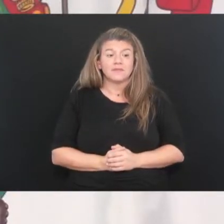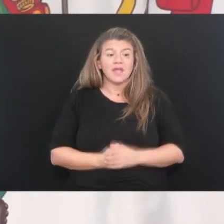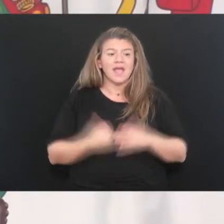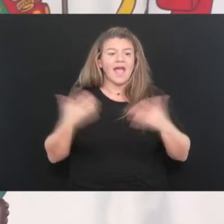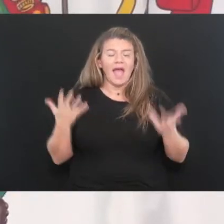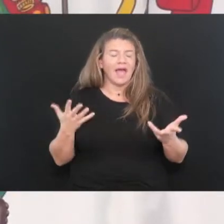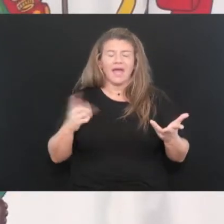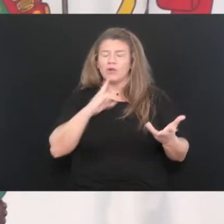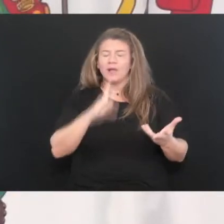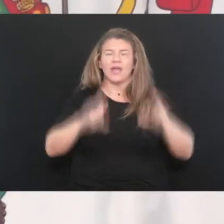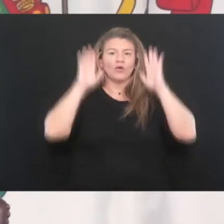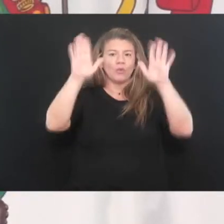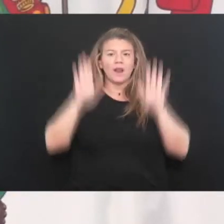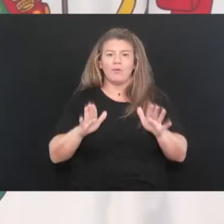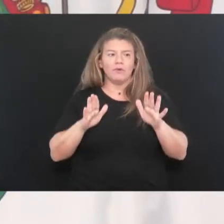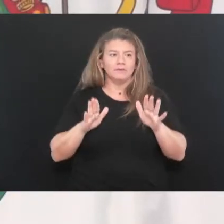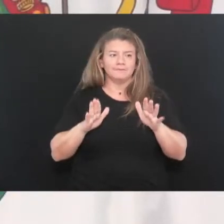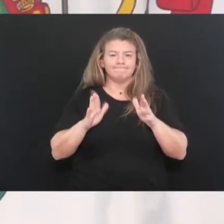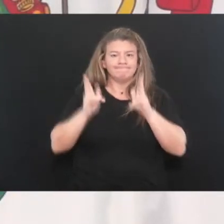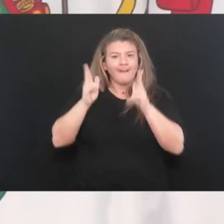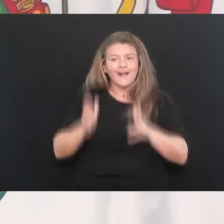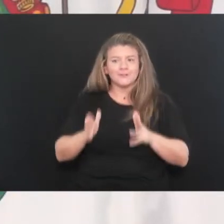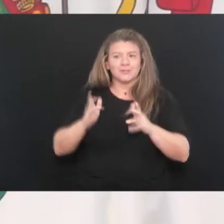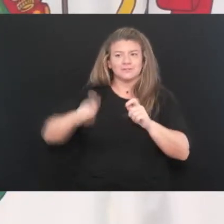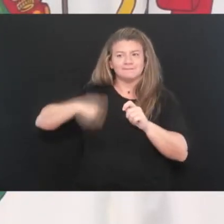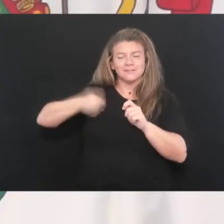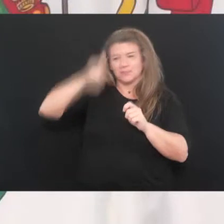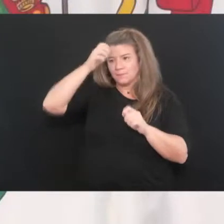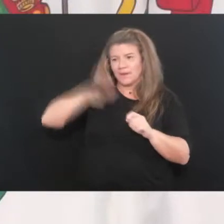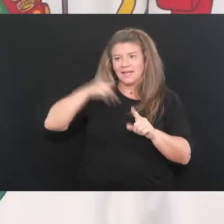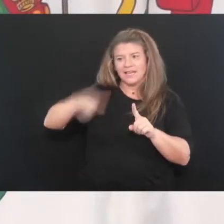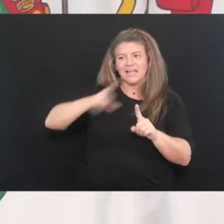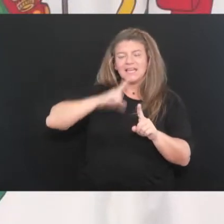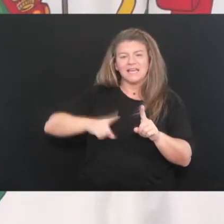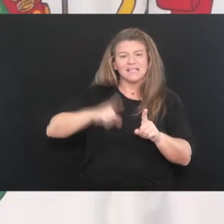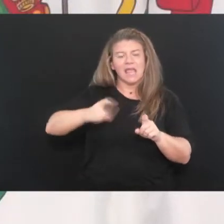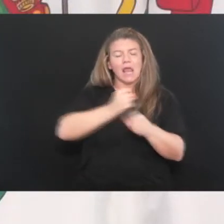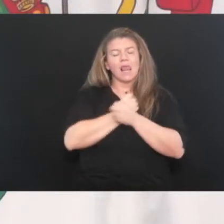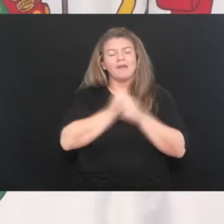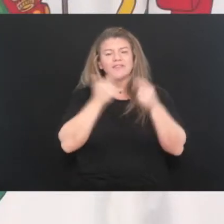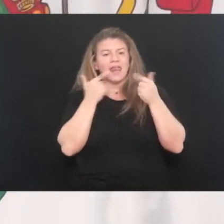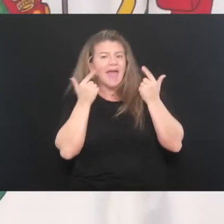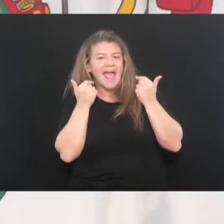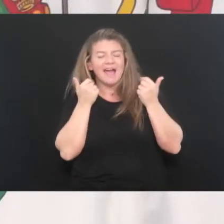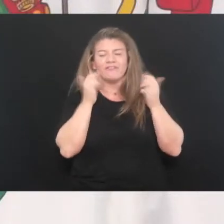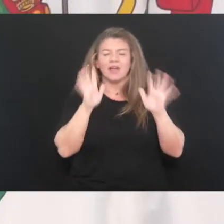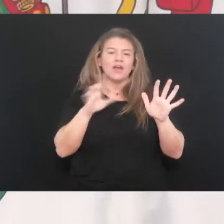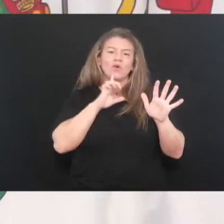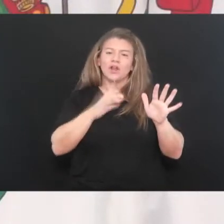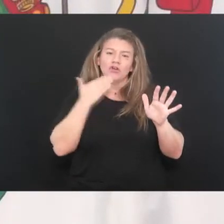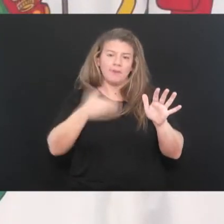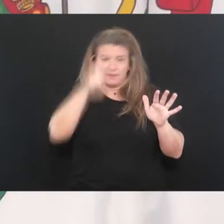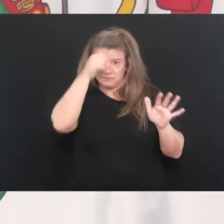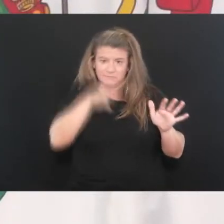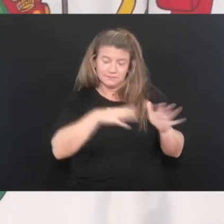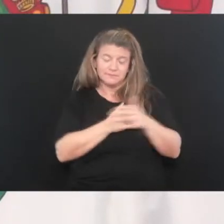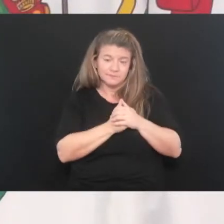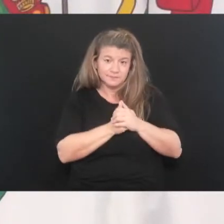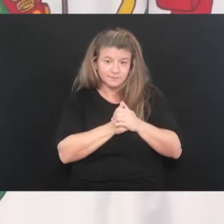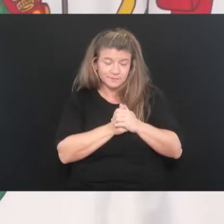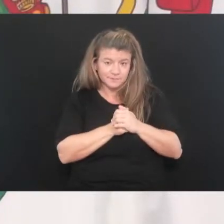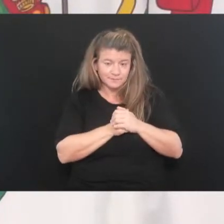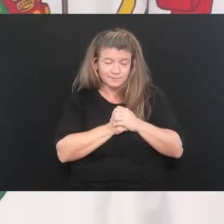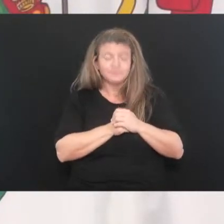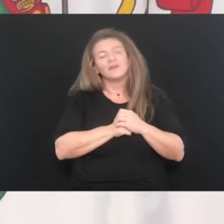an incredible sportsman he is. A guy that loves to laugh and everything, really good guy. Okay, so